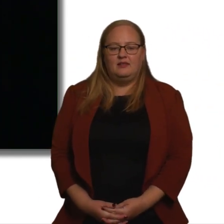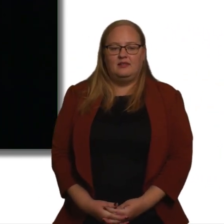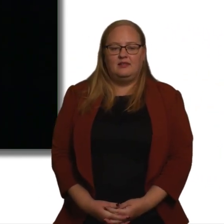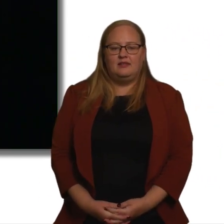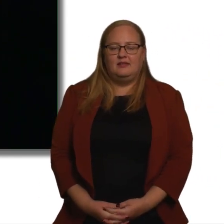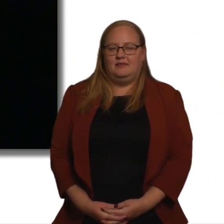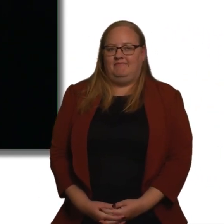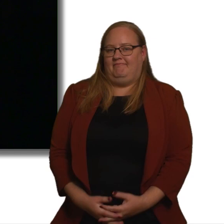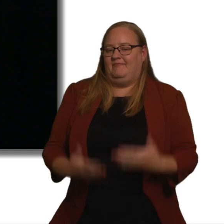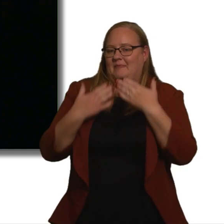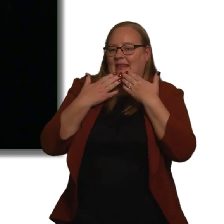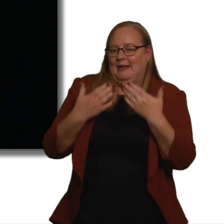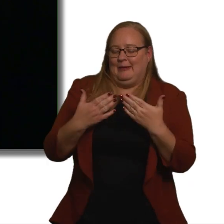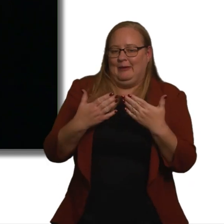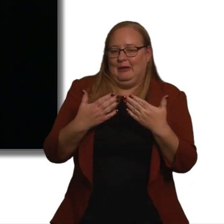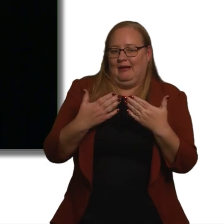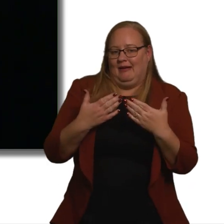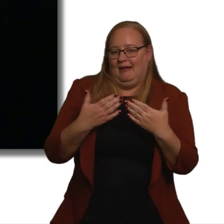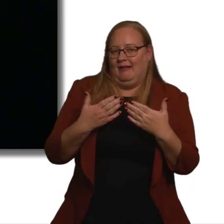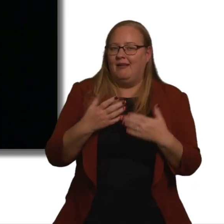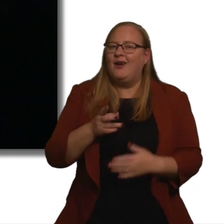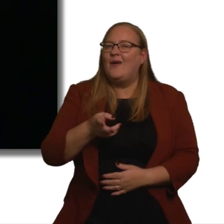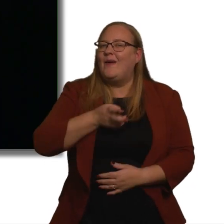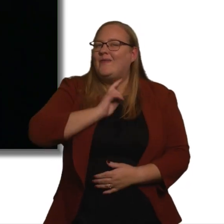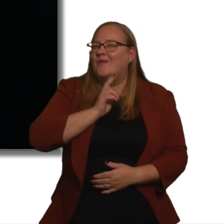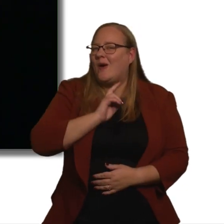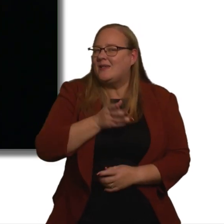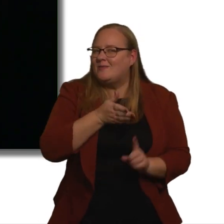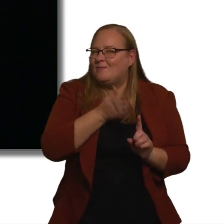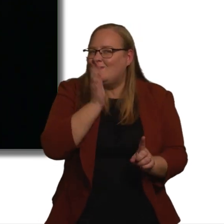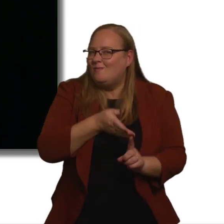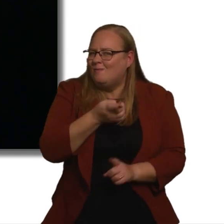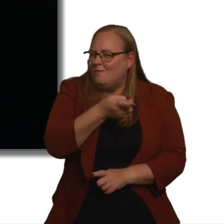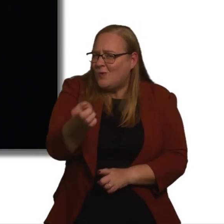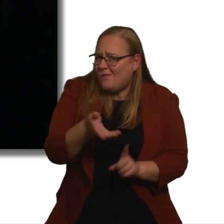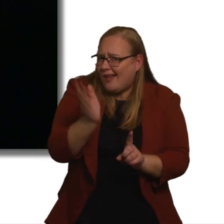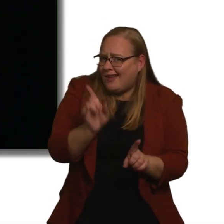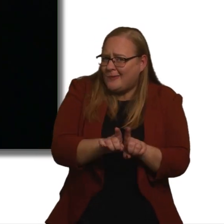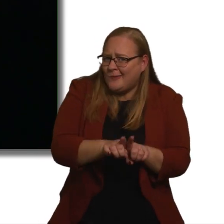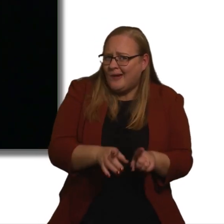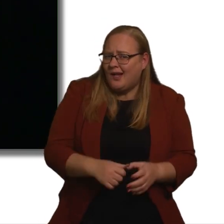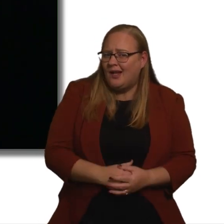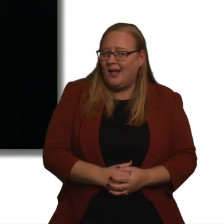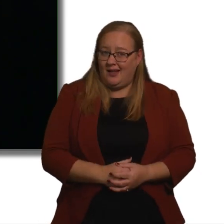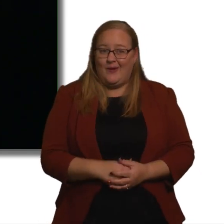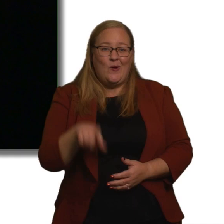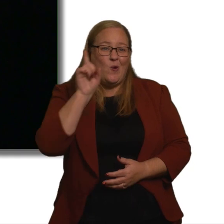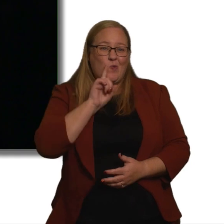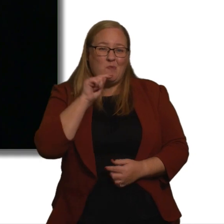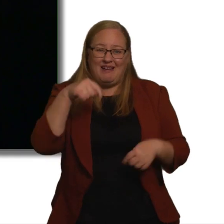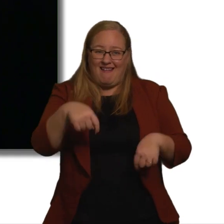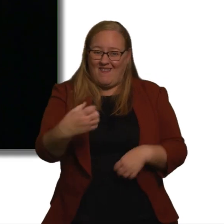Thank you. I recognised the voiceover. I wonder how many of you did. She's in the room